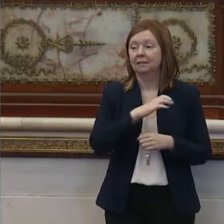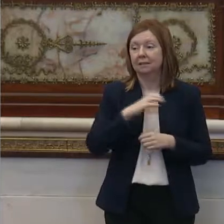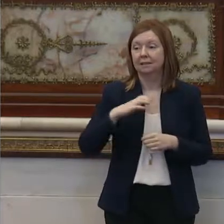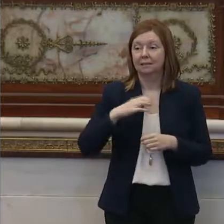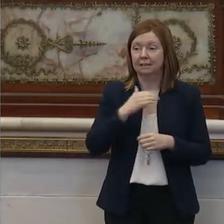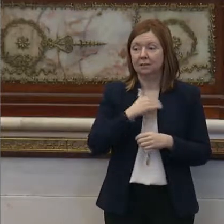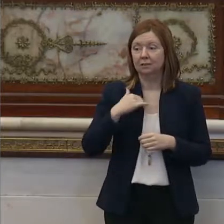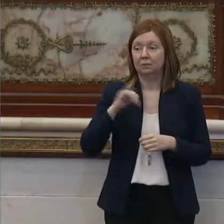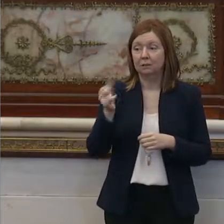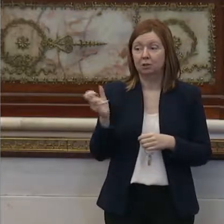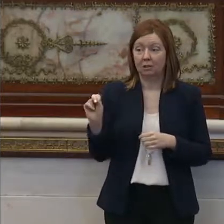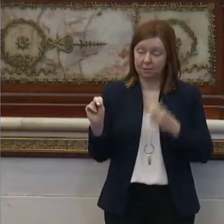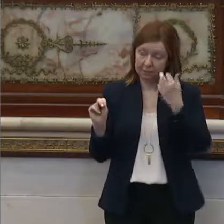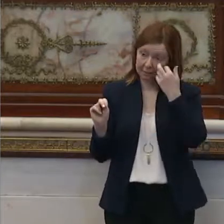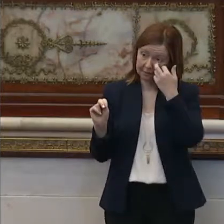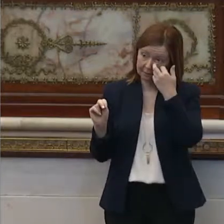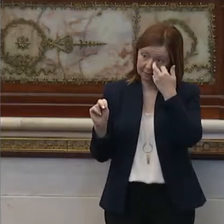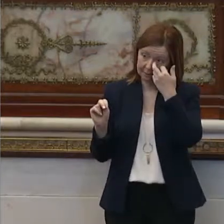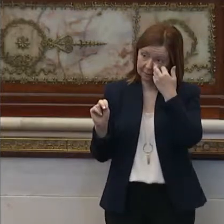Councilmember Johnson.